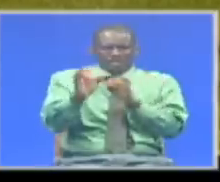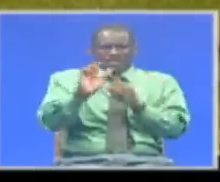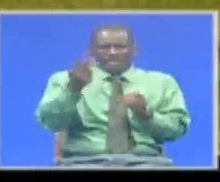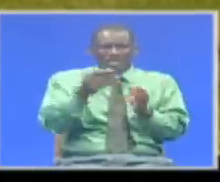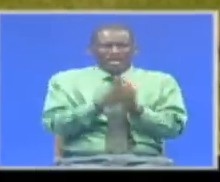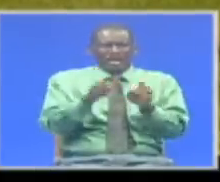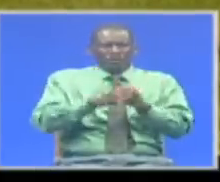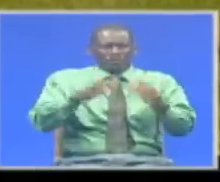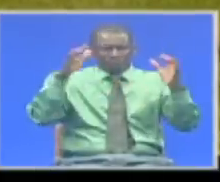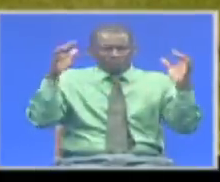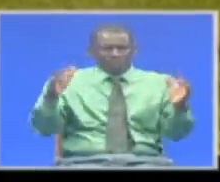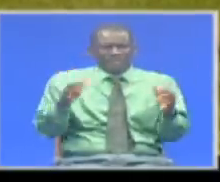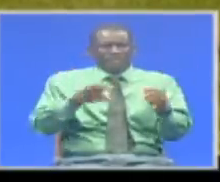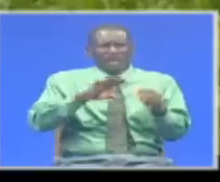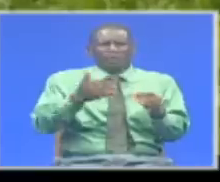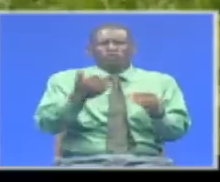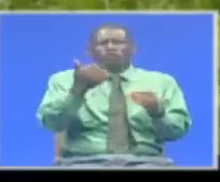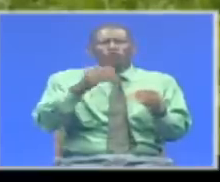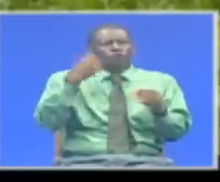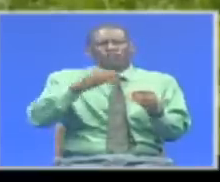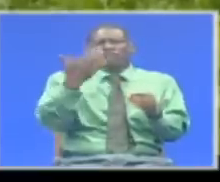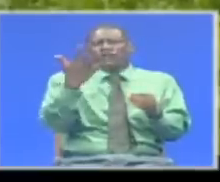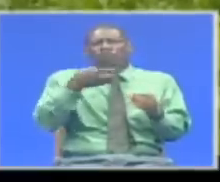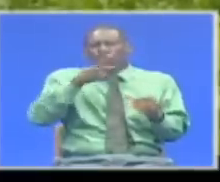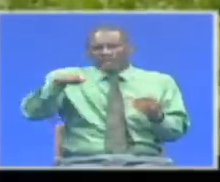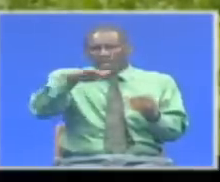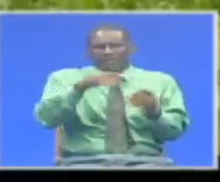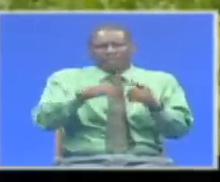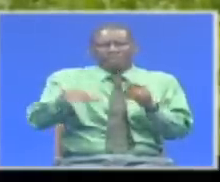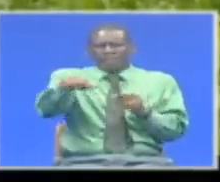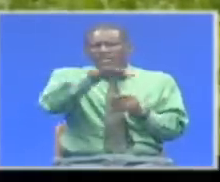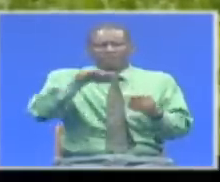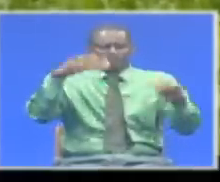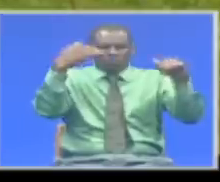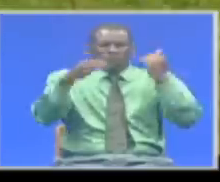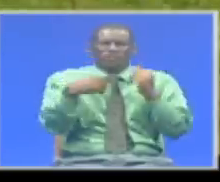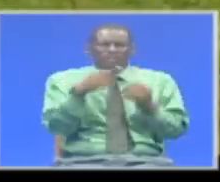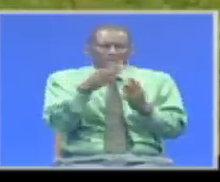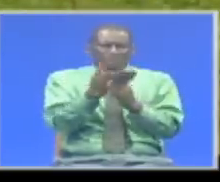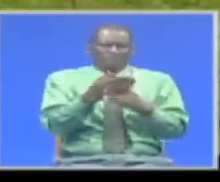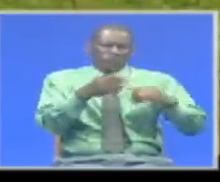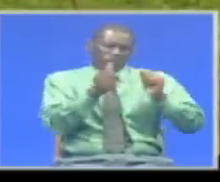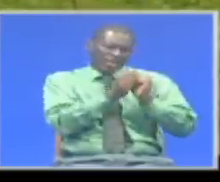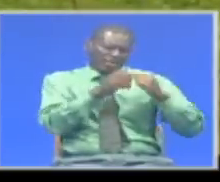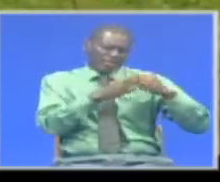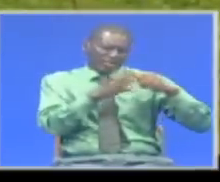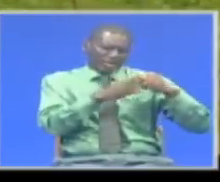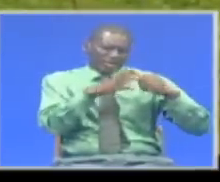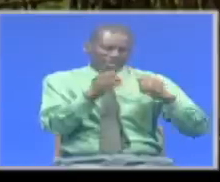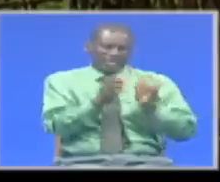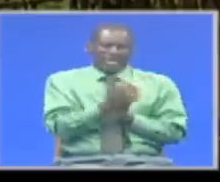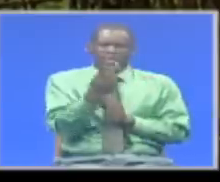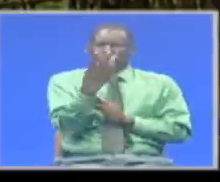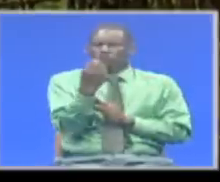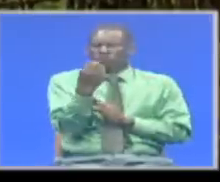of the country's 5 water towers. But environmental experts estimate that between 1990 and